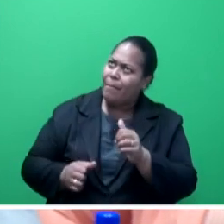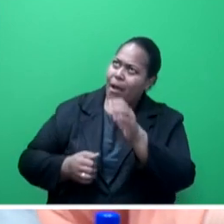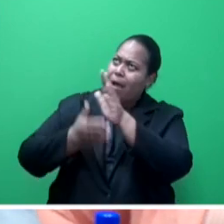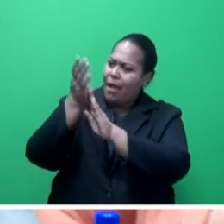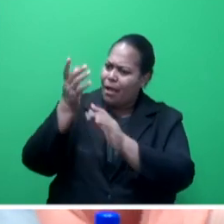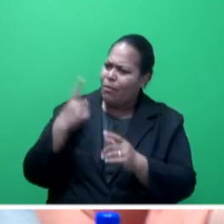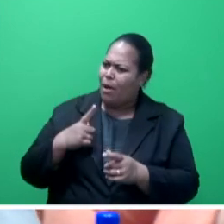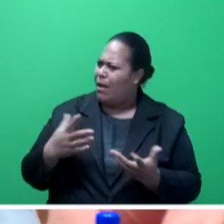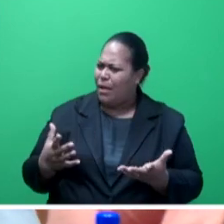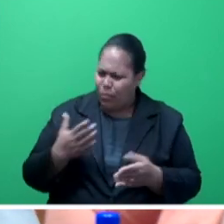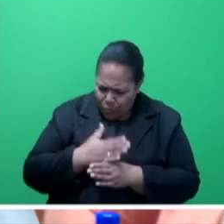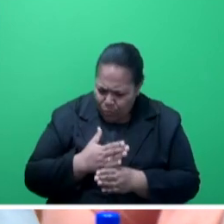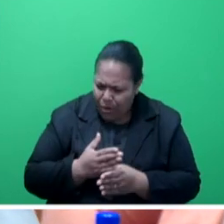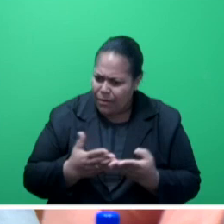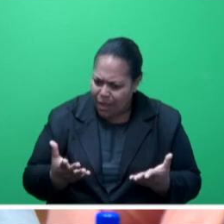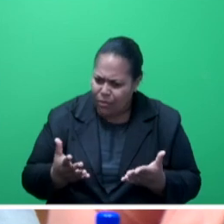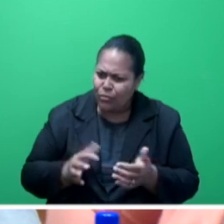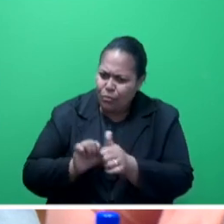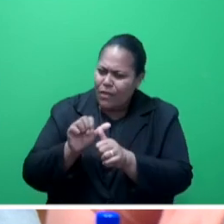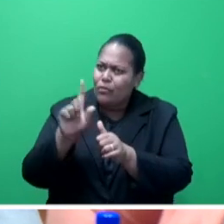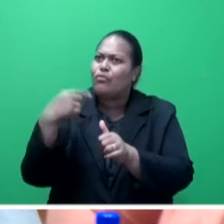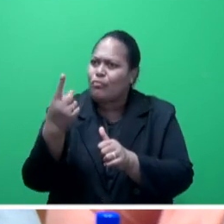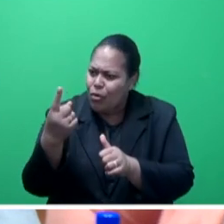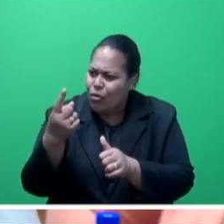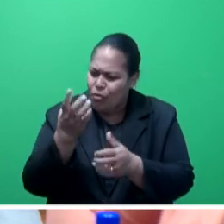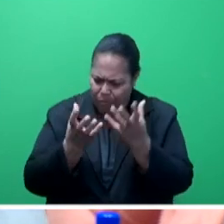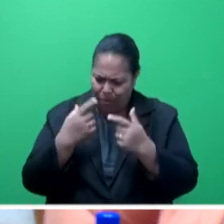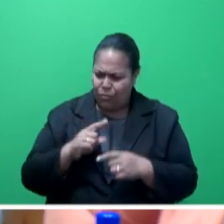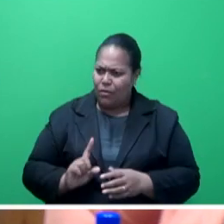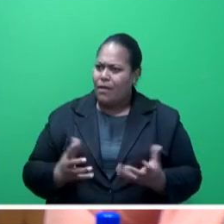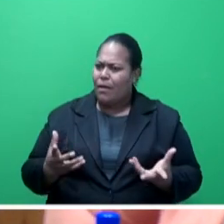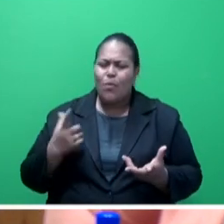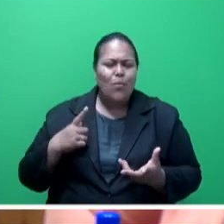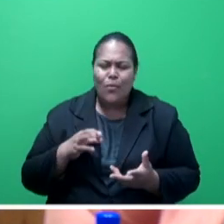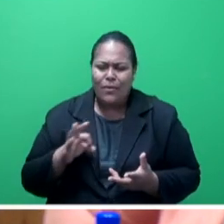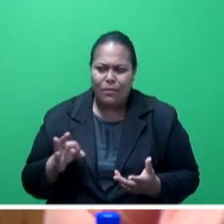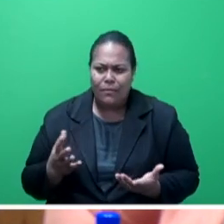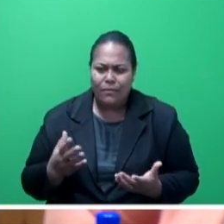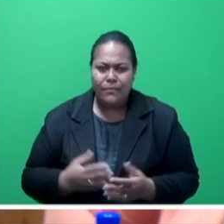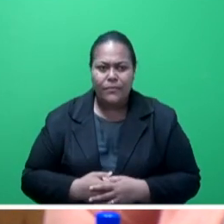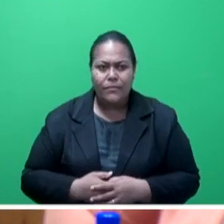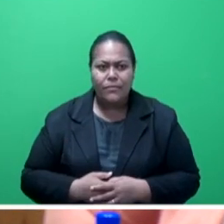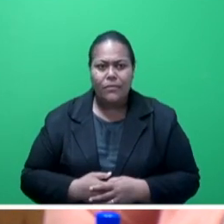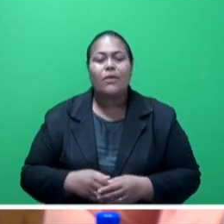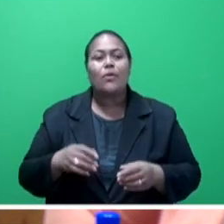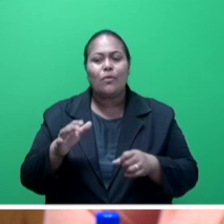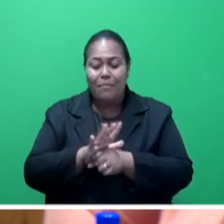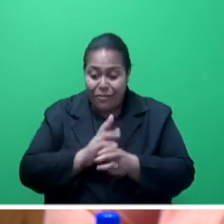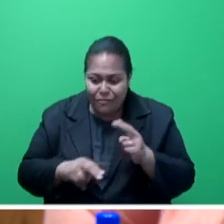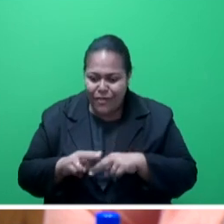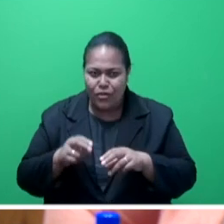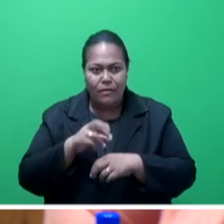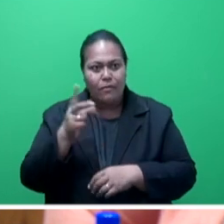our tomorrow better than our today? Why not? Why should we not make the Fiji of our grandchildren